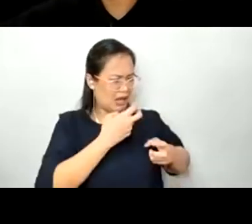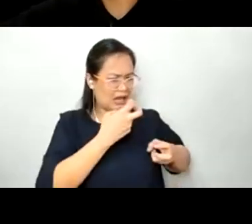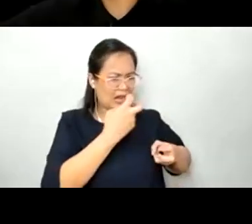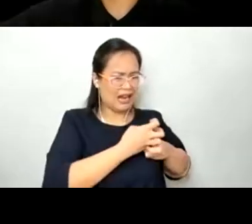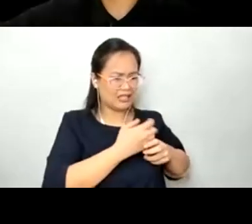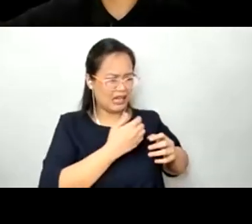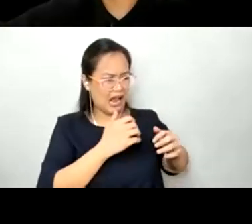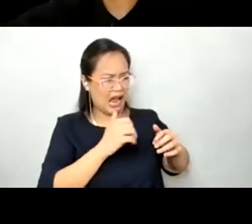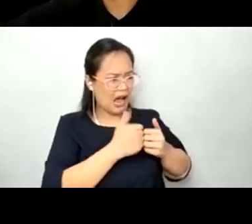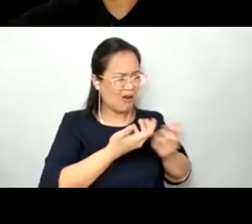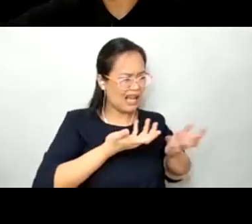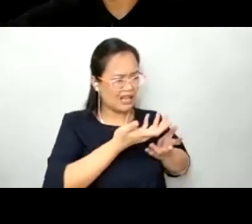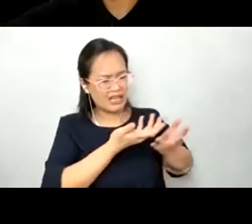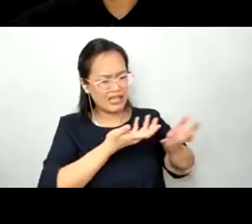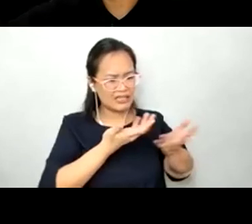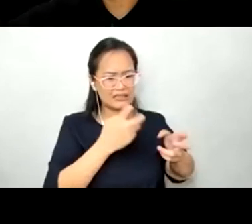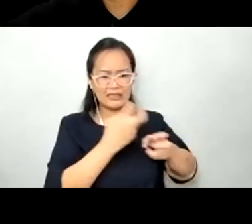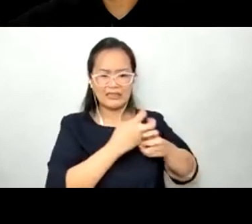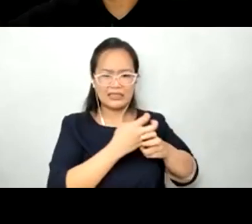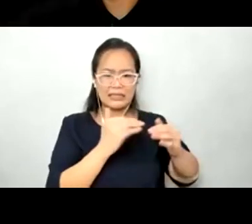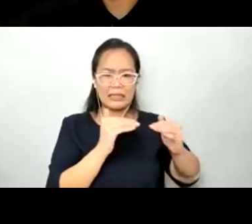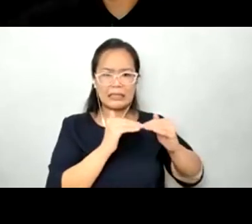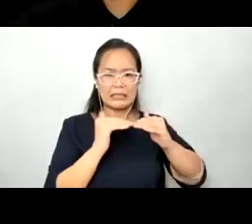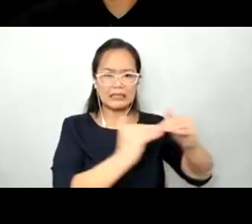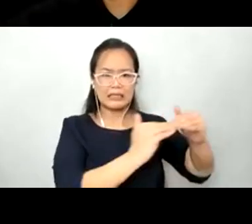example, you're all of the same position.